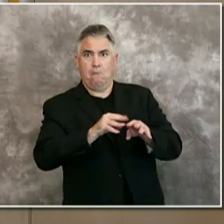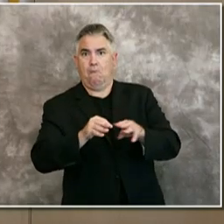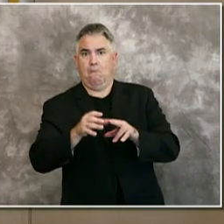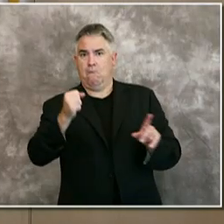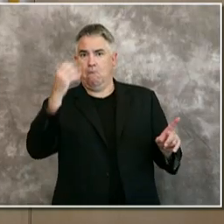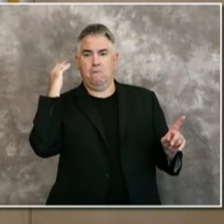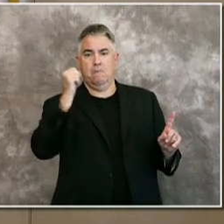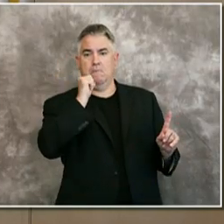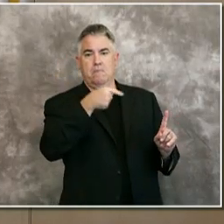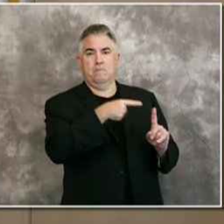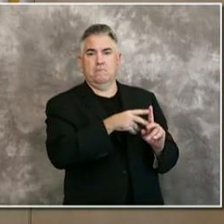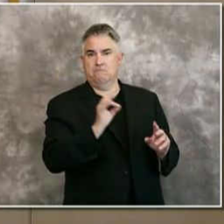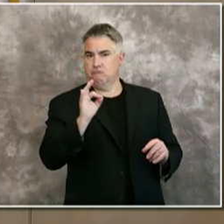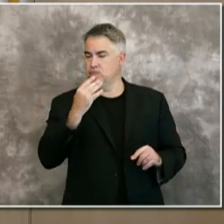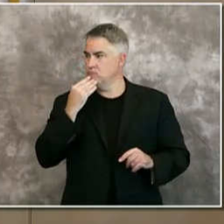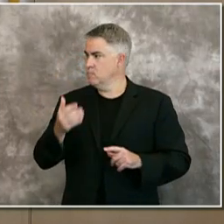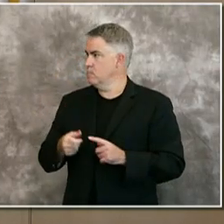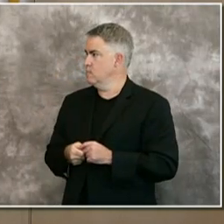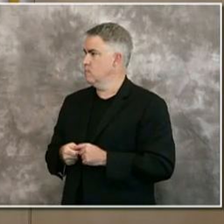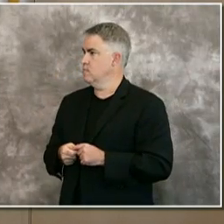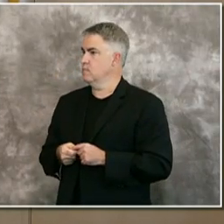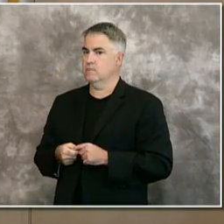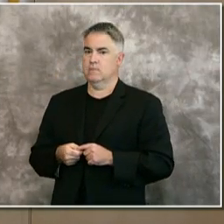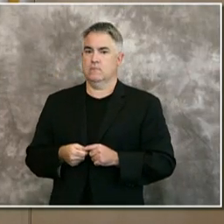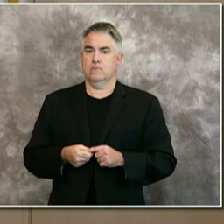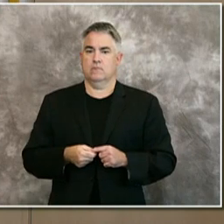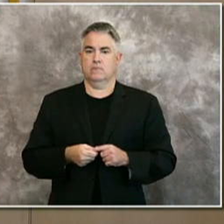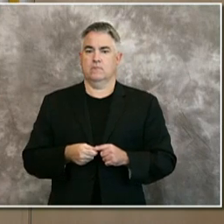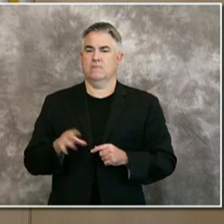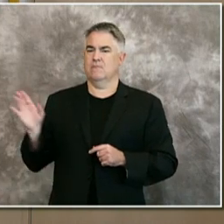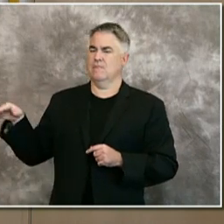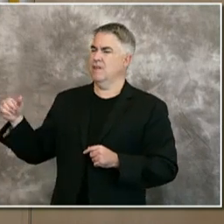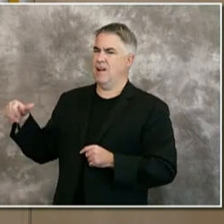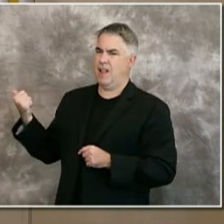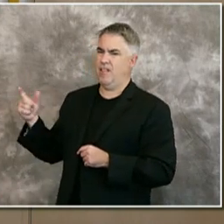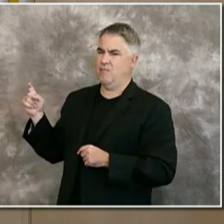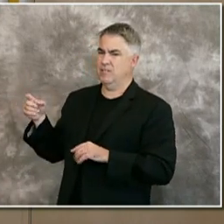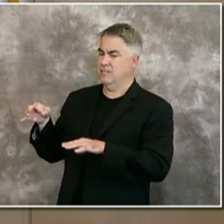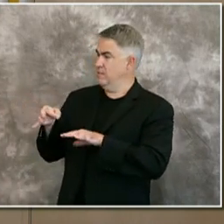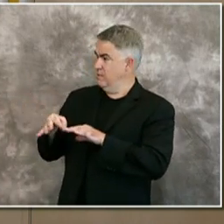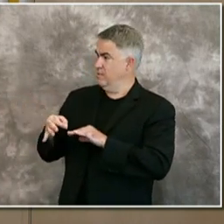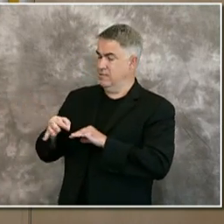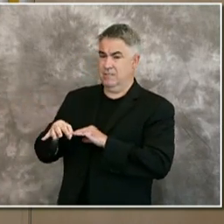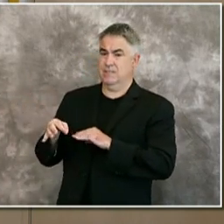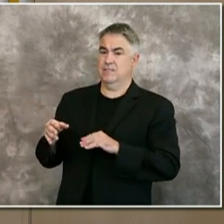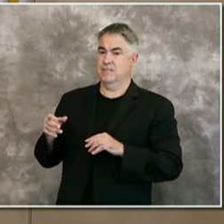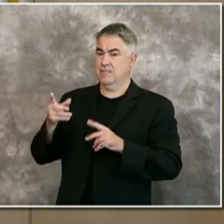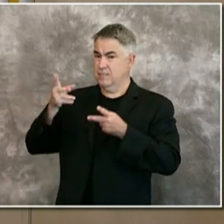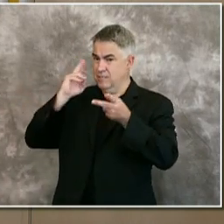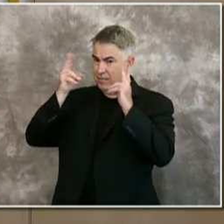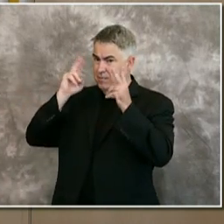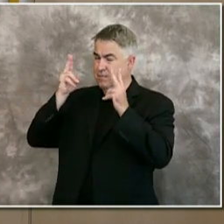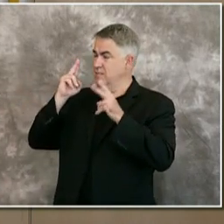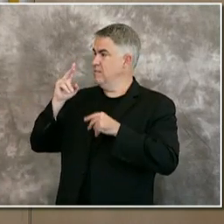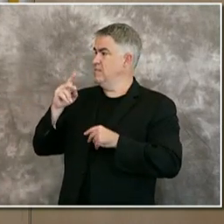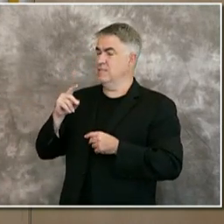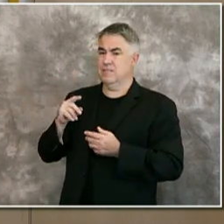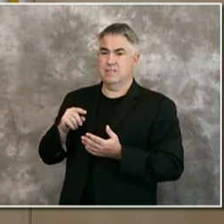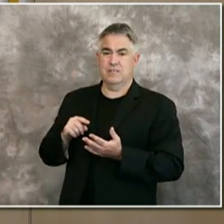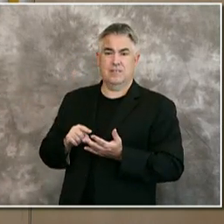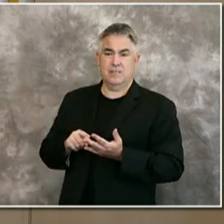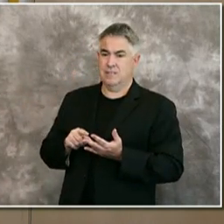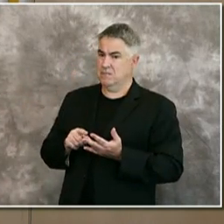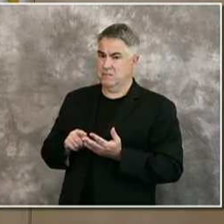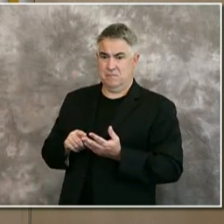you. Is that a similar reason as nail salons and barber shops? You just haven't seen outbreaks